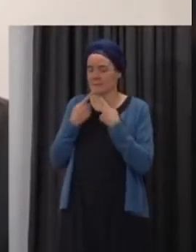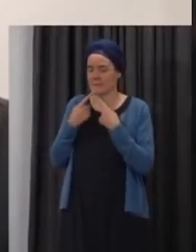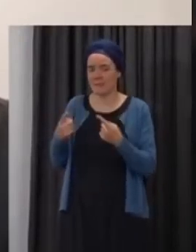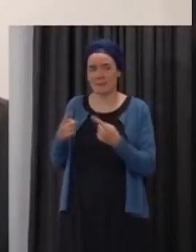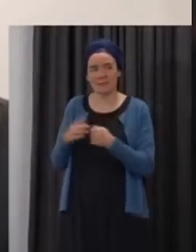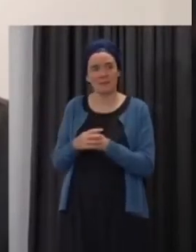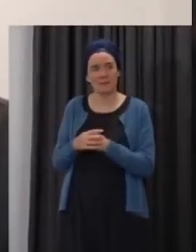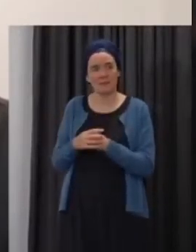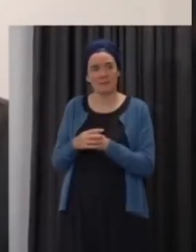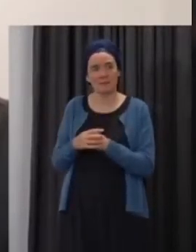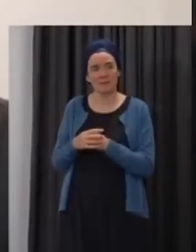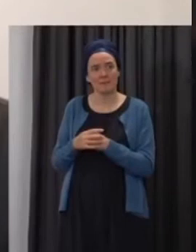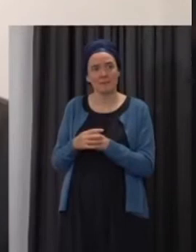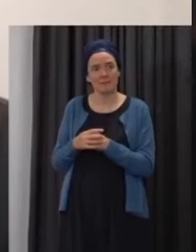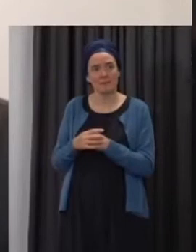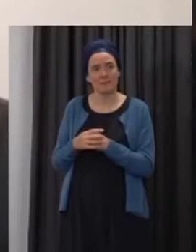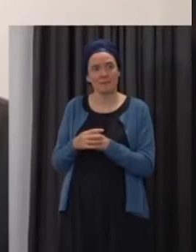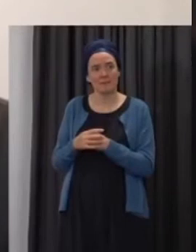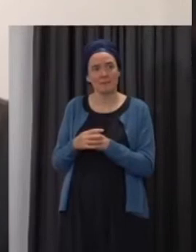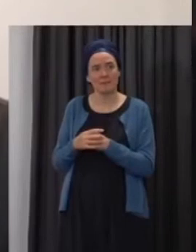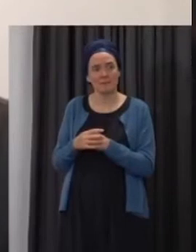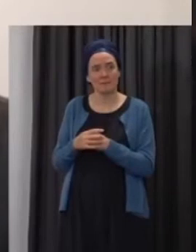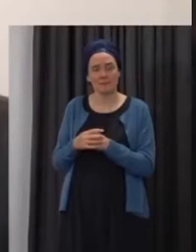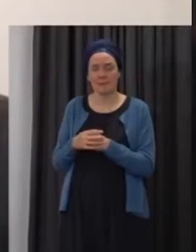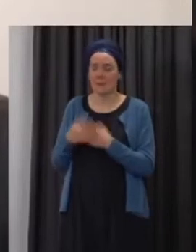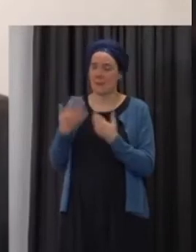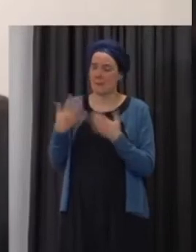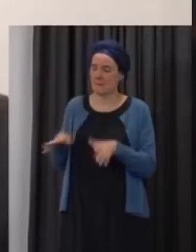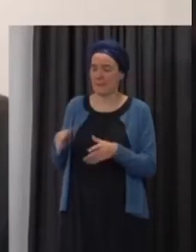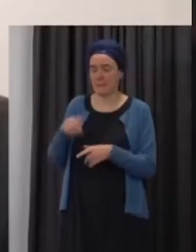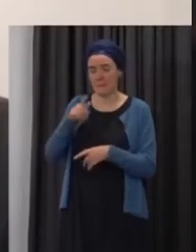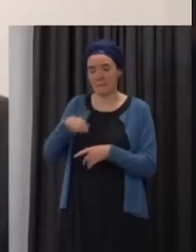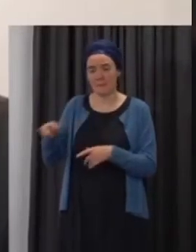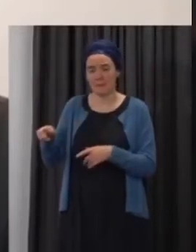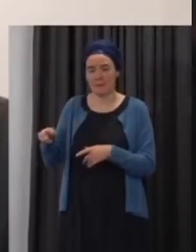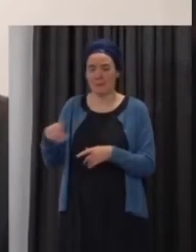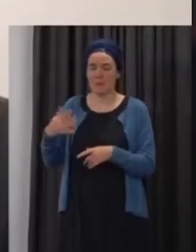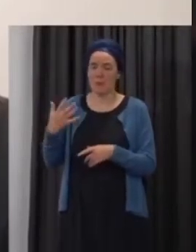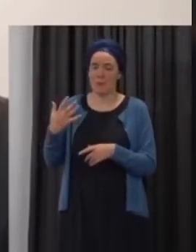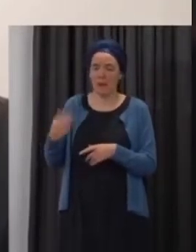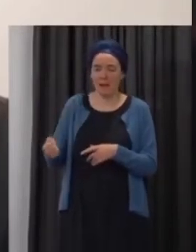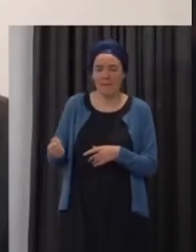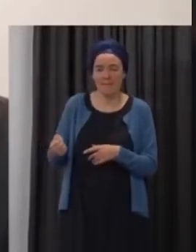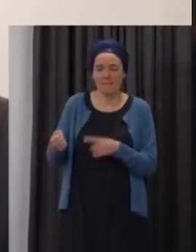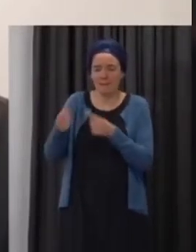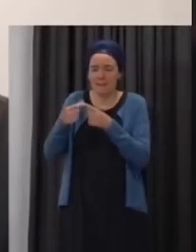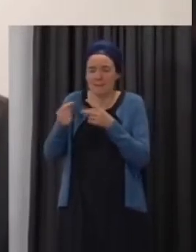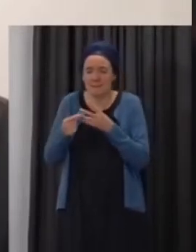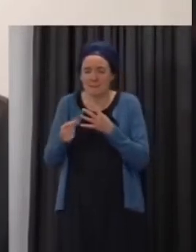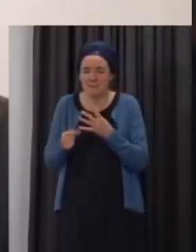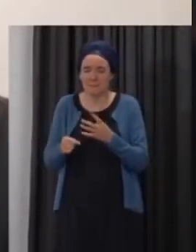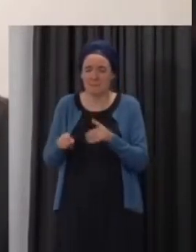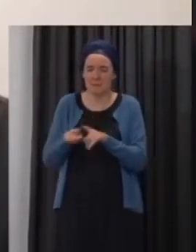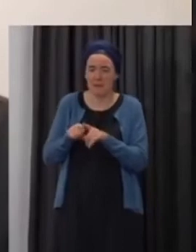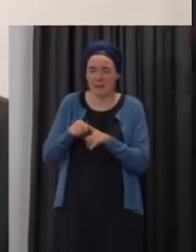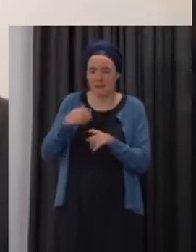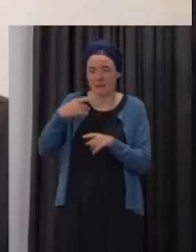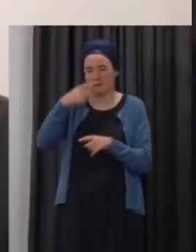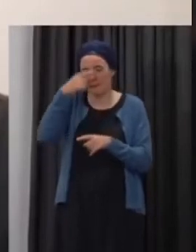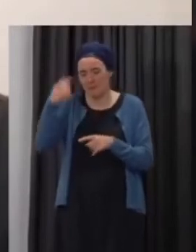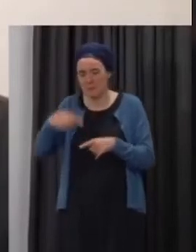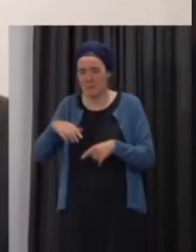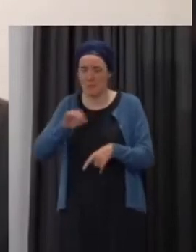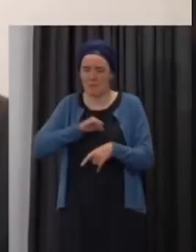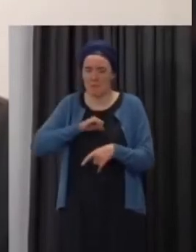were cases of people who were symptomatic being discharged into care homes. Now, I know you mentioned that there will be future backward-looking inquiries, but you did mention about the here and